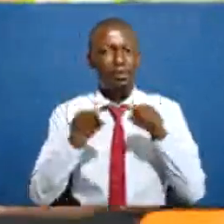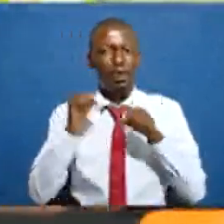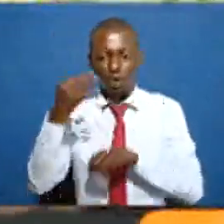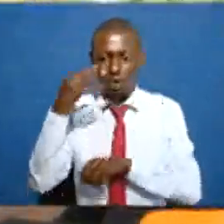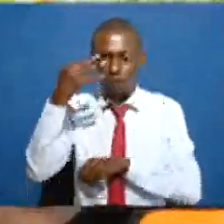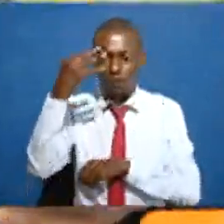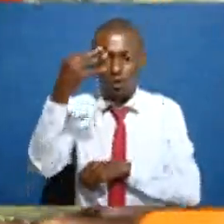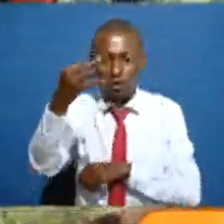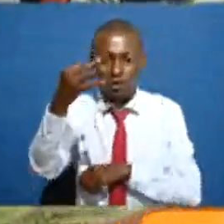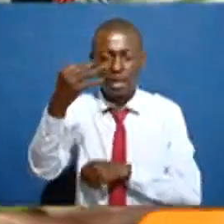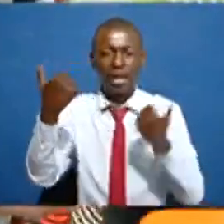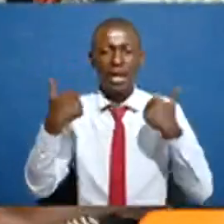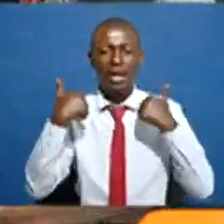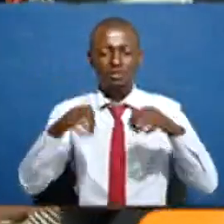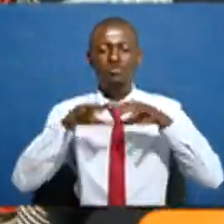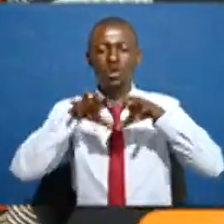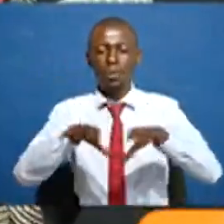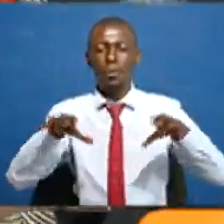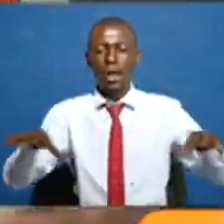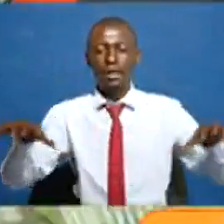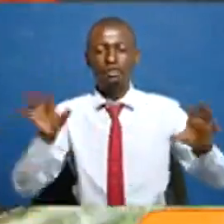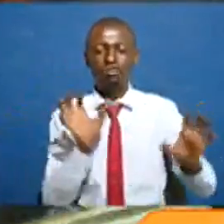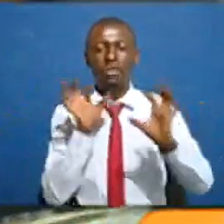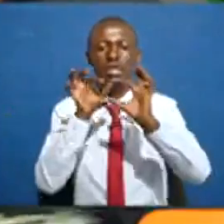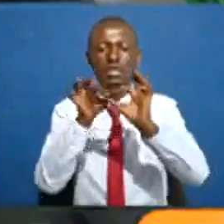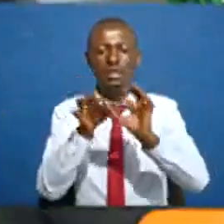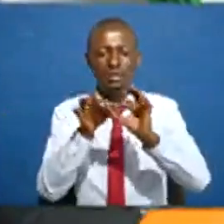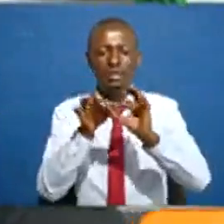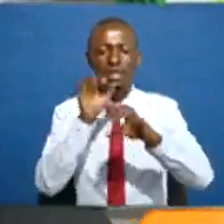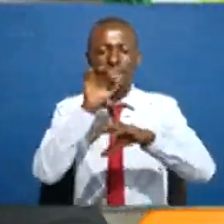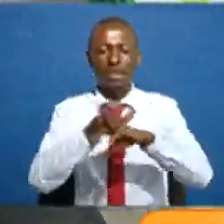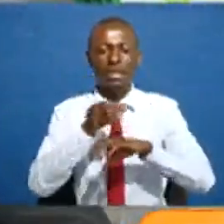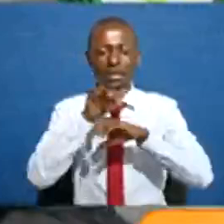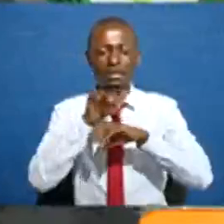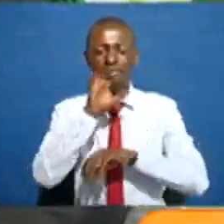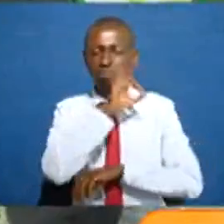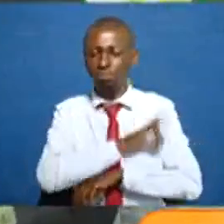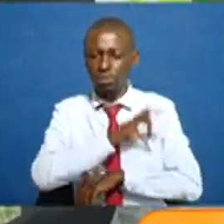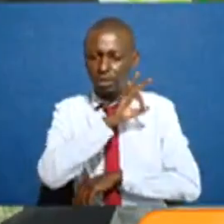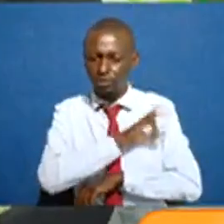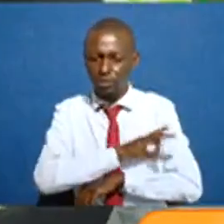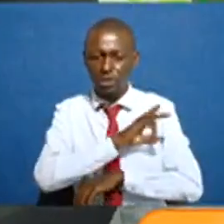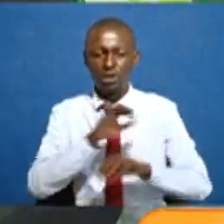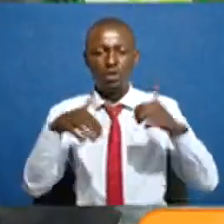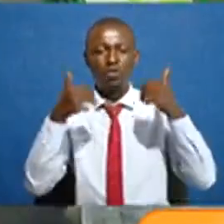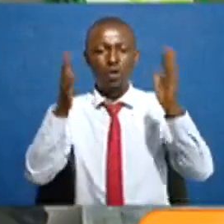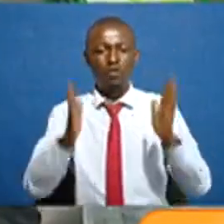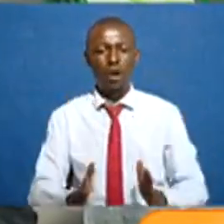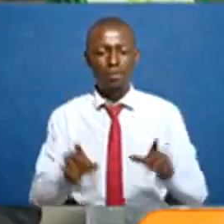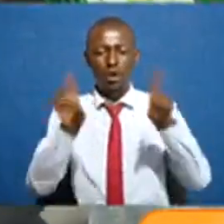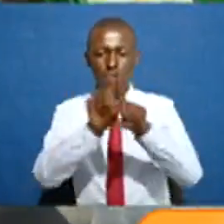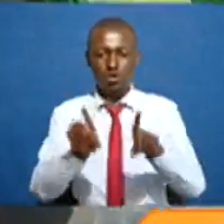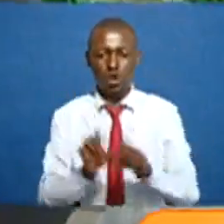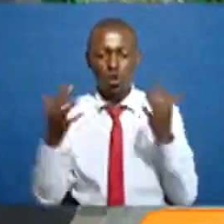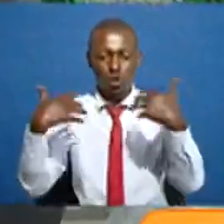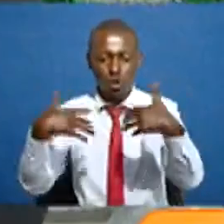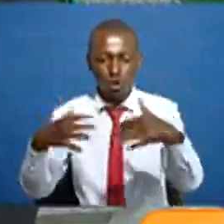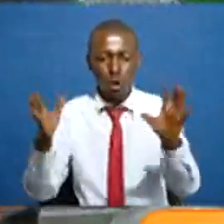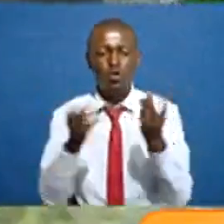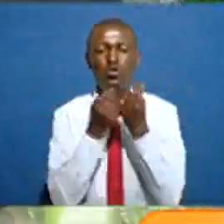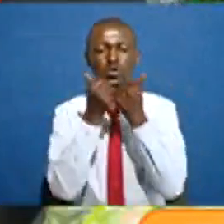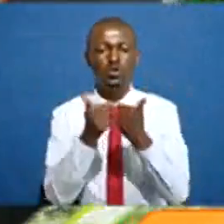an urban market linkage to ensure better profits for smallholder farmers and help reduce post-harvest losses in the